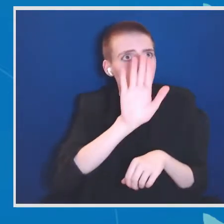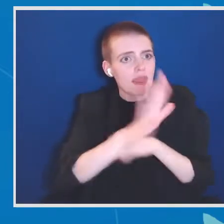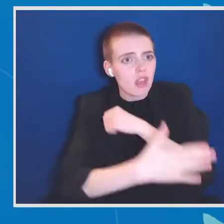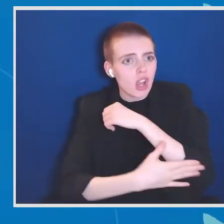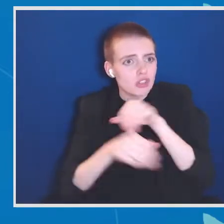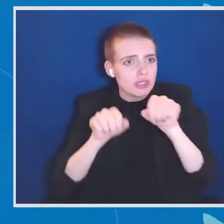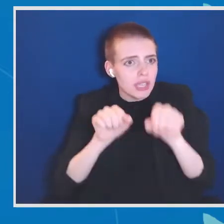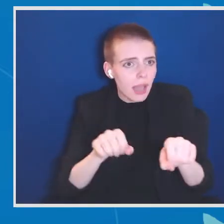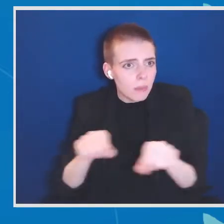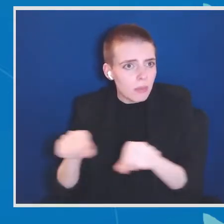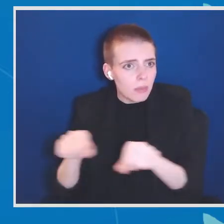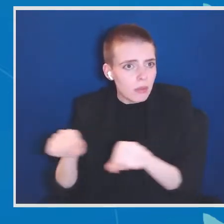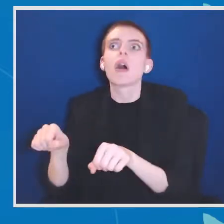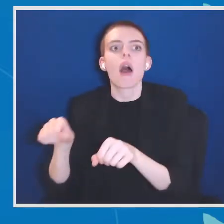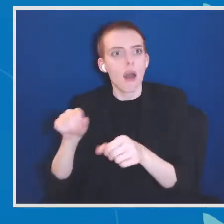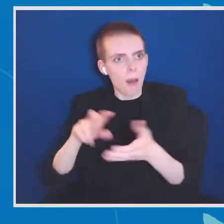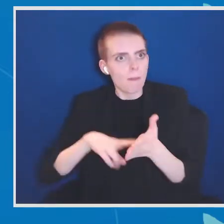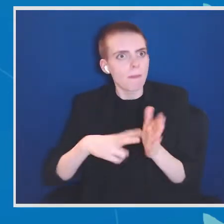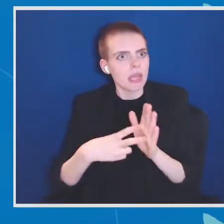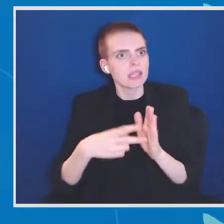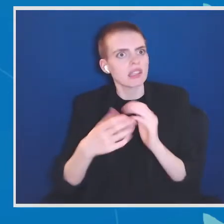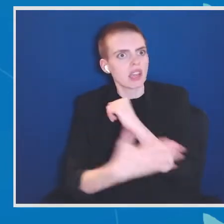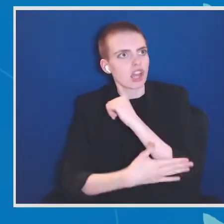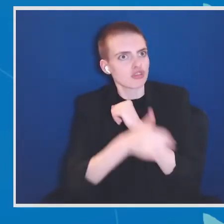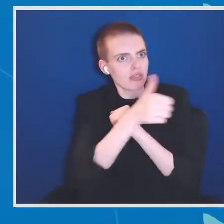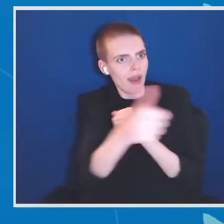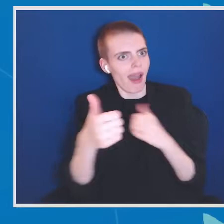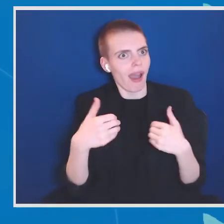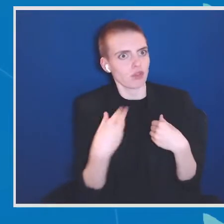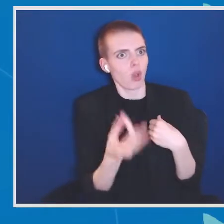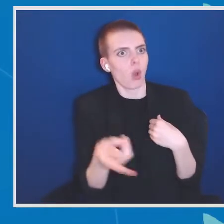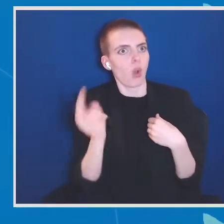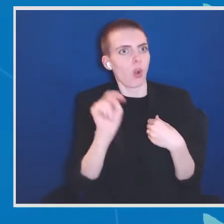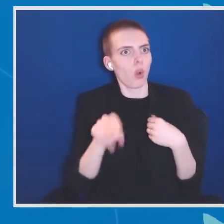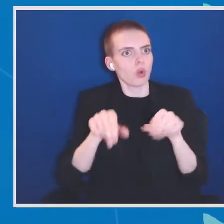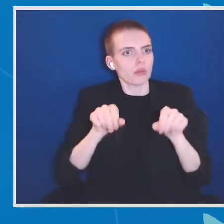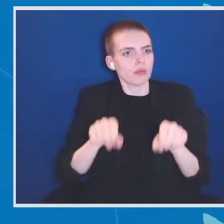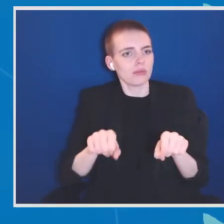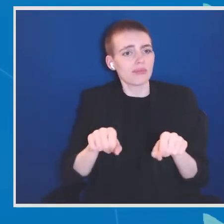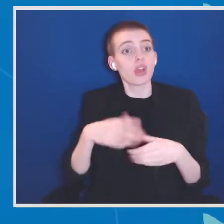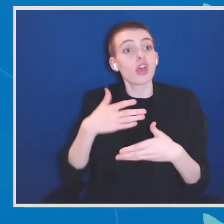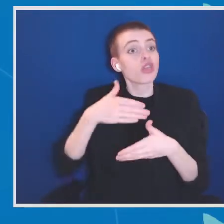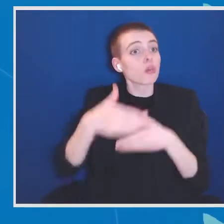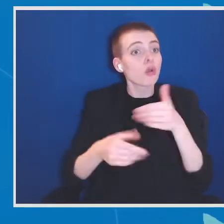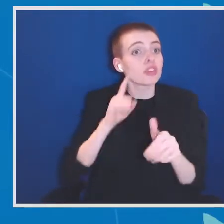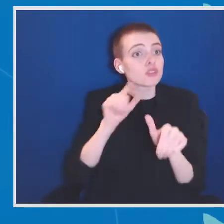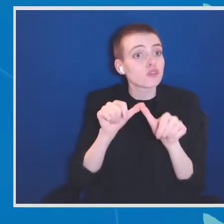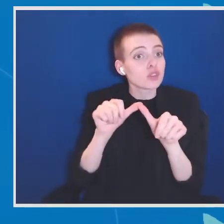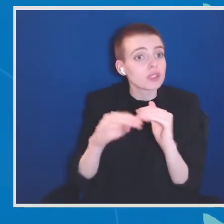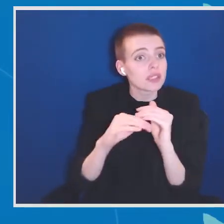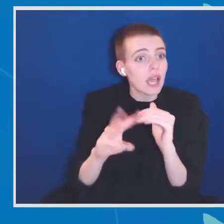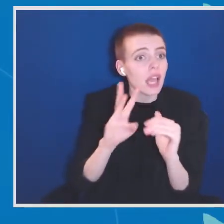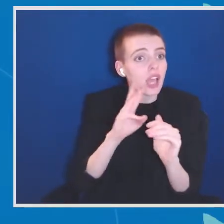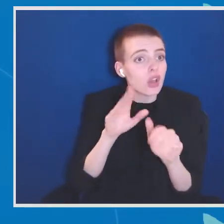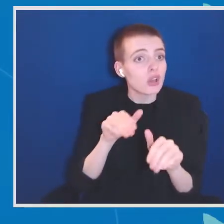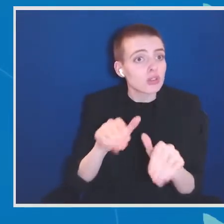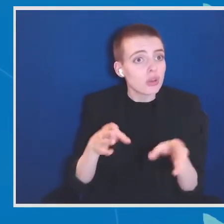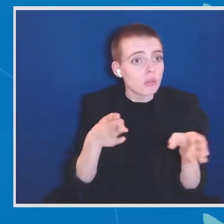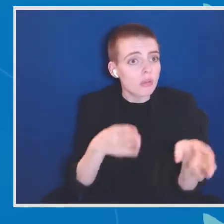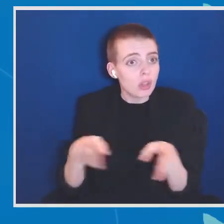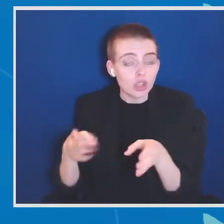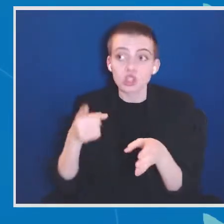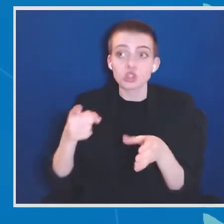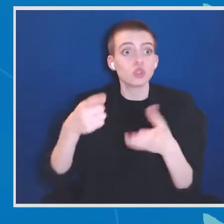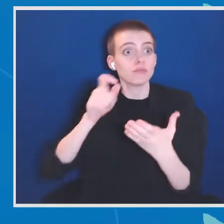countries themselves have the capacity. Because the one thing I've learned is this process to do sustainable ocean planning, it's not like you do it and you're done. You don't just do it. It's an